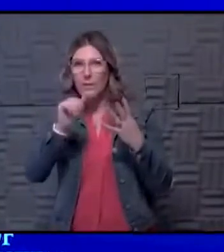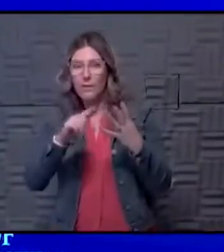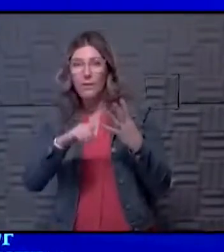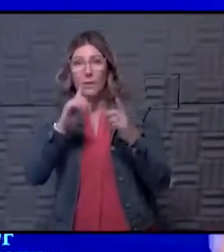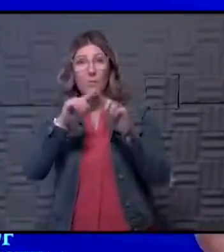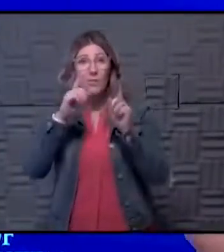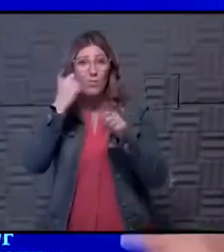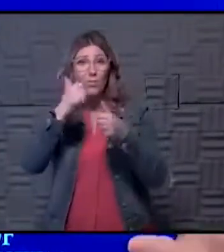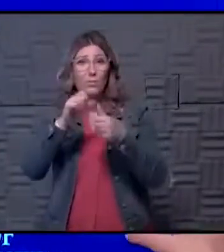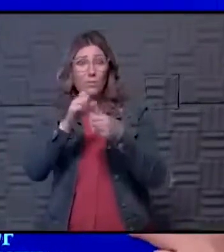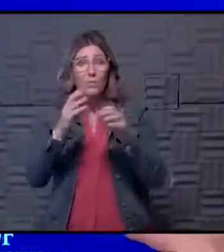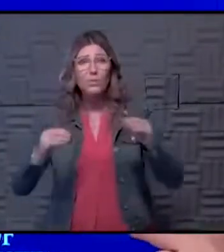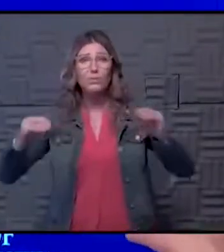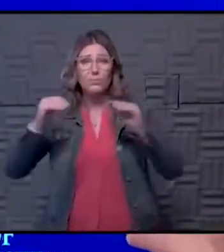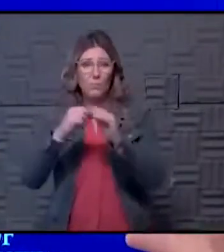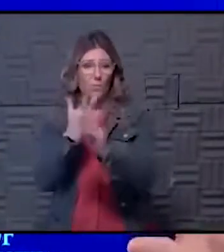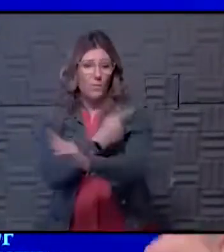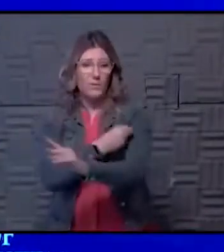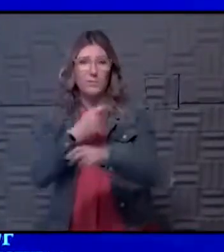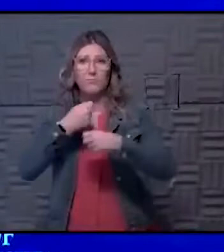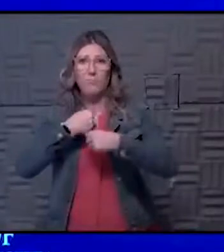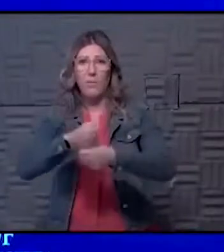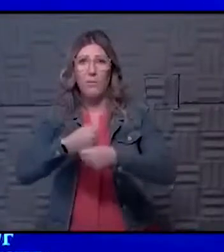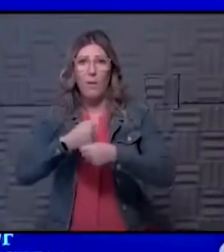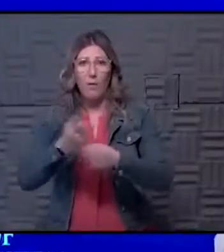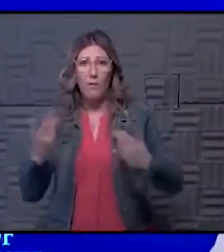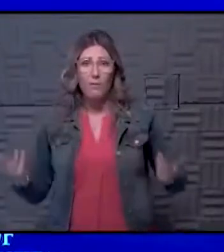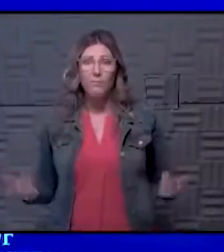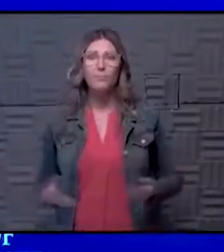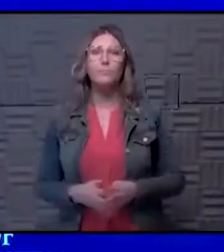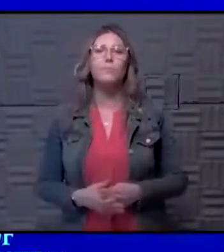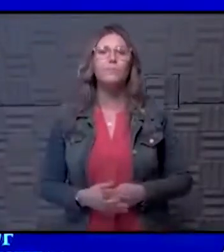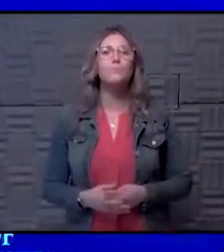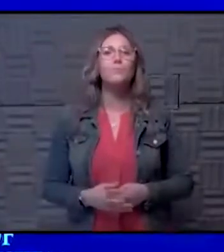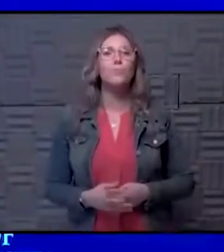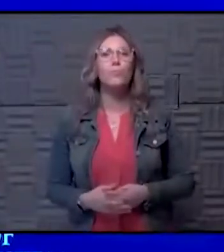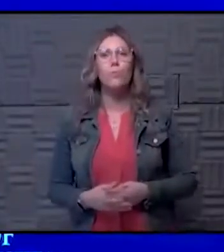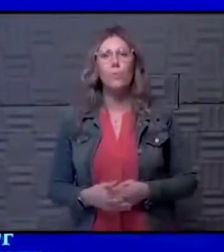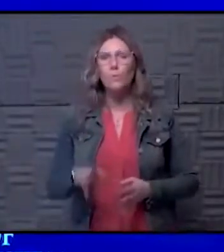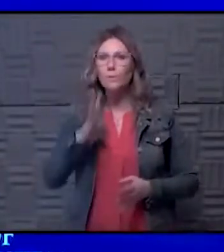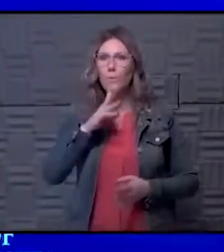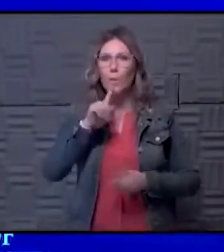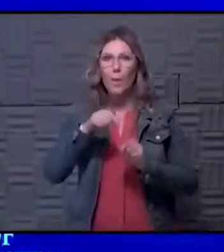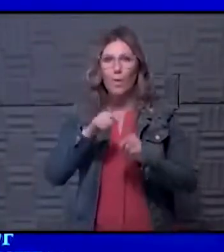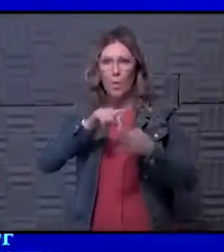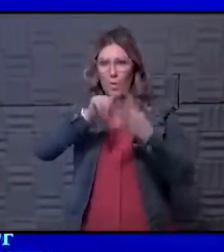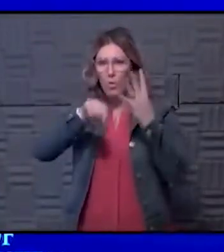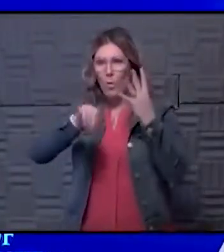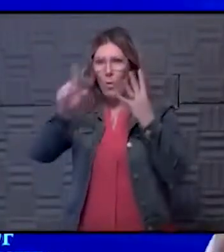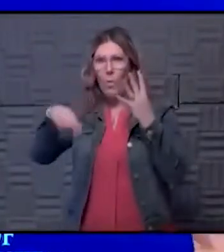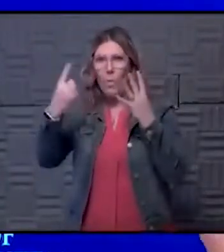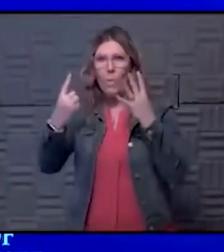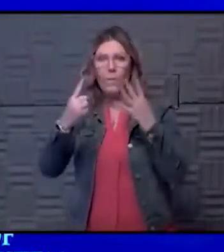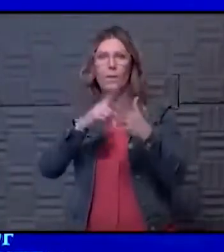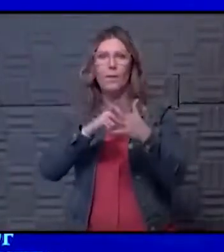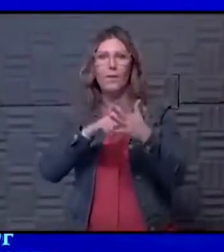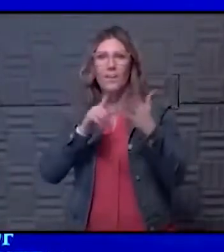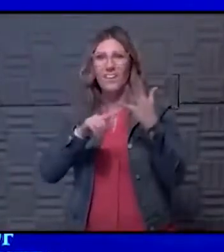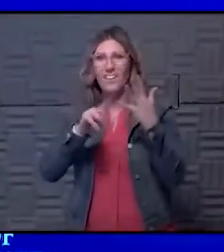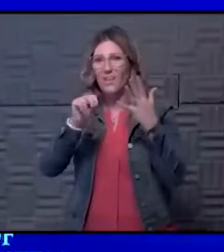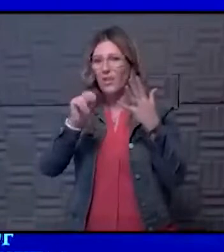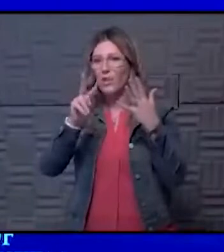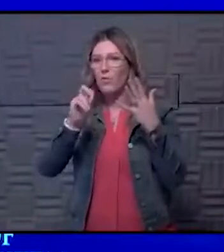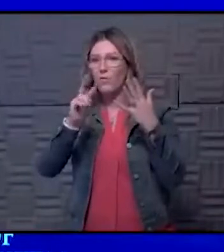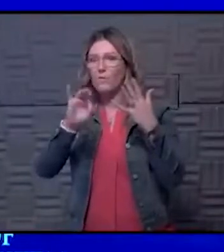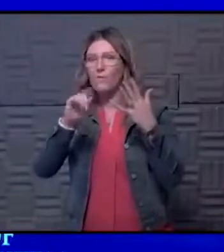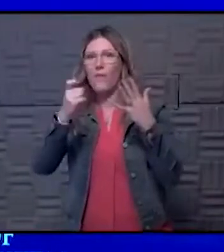remember, there's a lot more vaccines in the pipeline too. We talk about these as if they're the only 4 vaccines out there, and then we talk about Novavax number